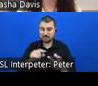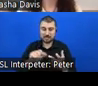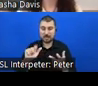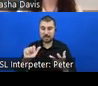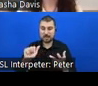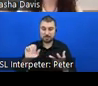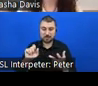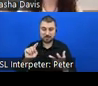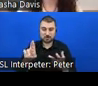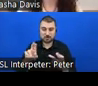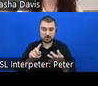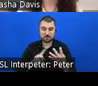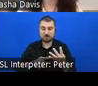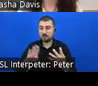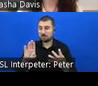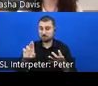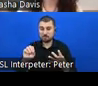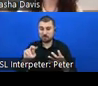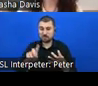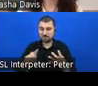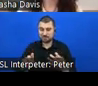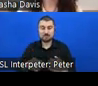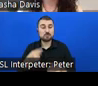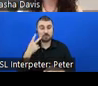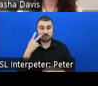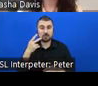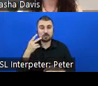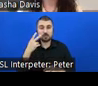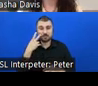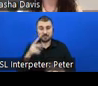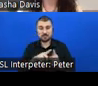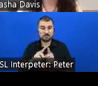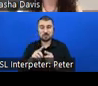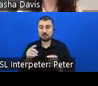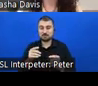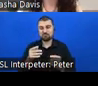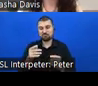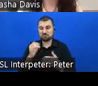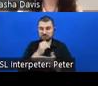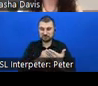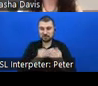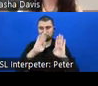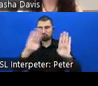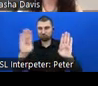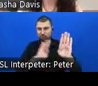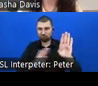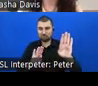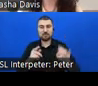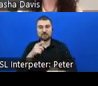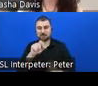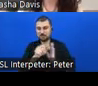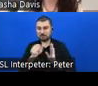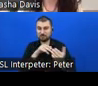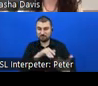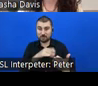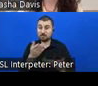bronze. There's also a selection of drawings on the wall, and these are sculpture studies. So sometimes they were done